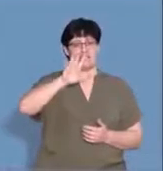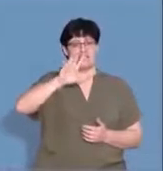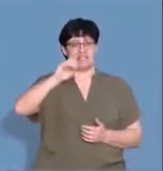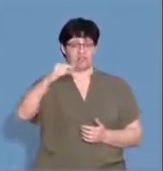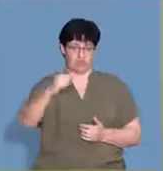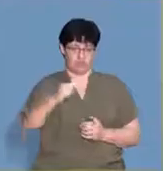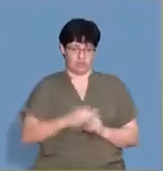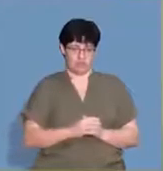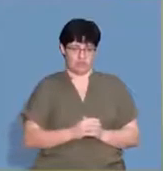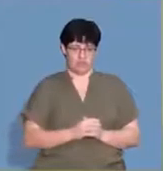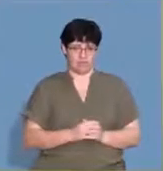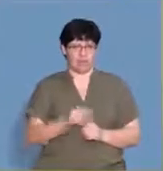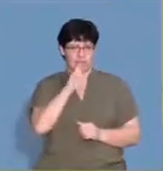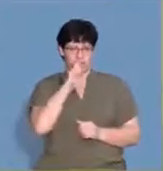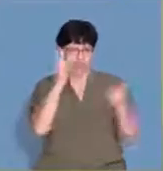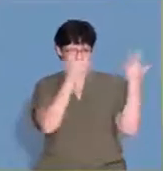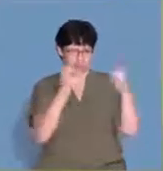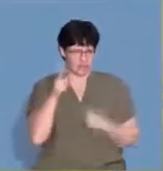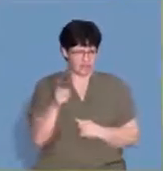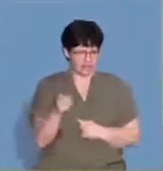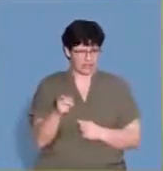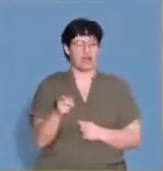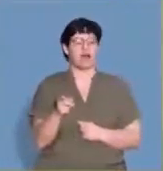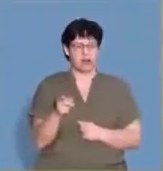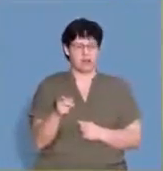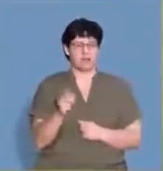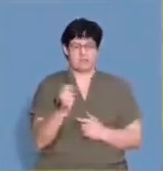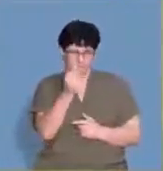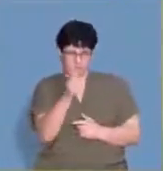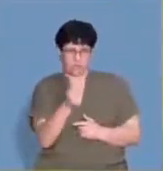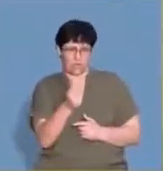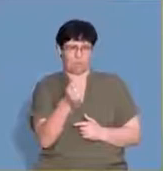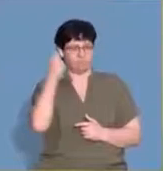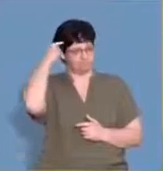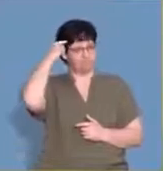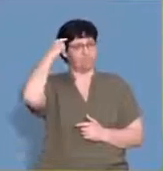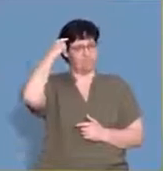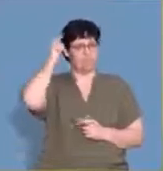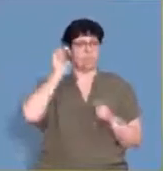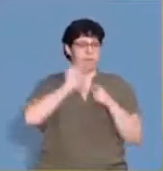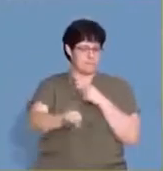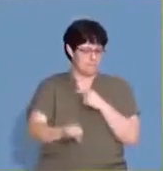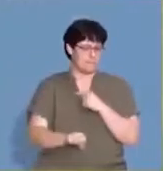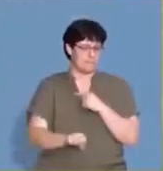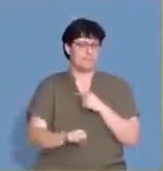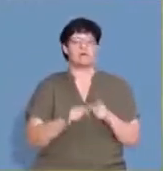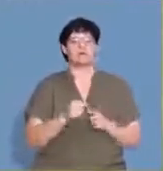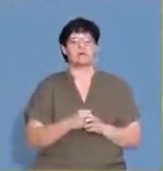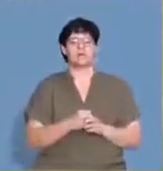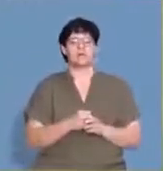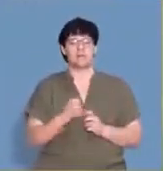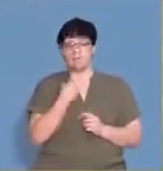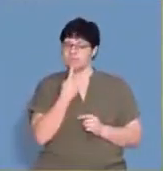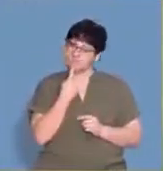grams. Now, as soon as I see a calculation like this, there's a few things that go off in my head, like bells that go off, and